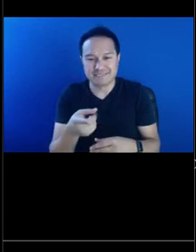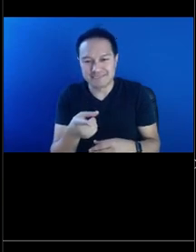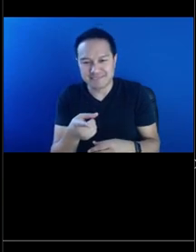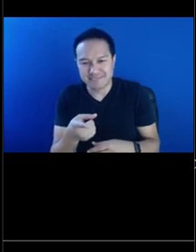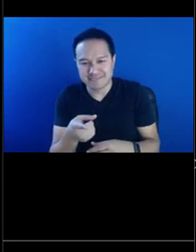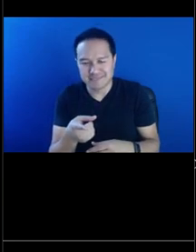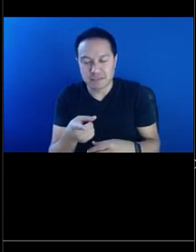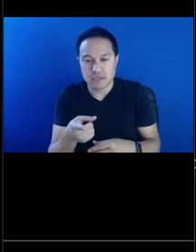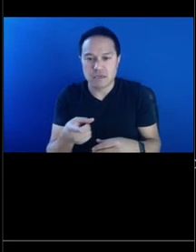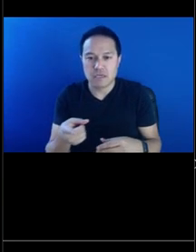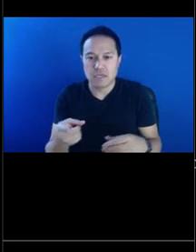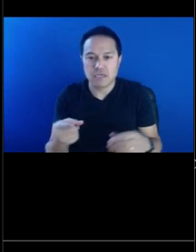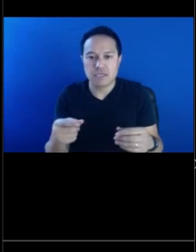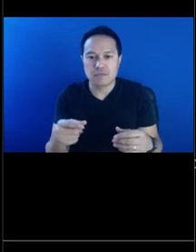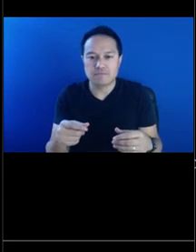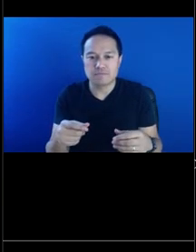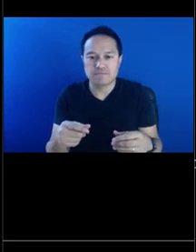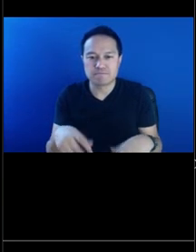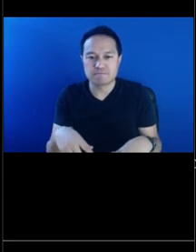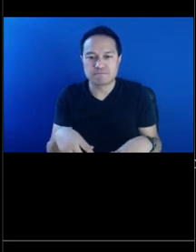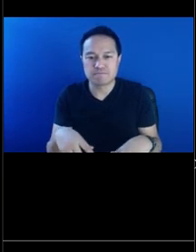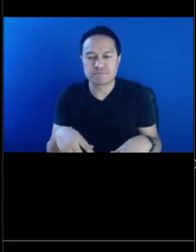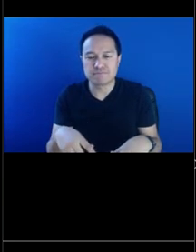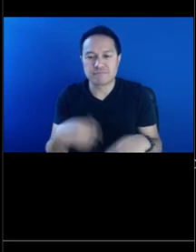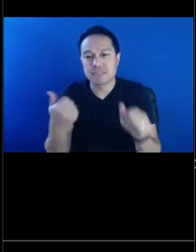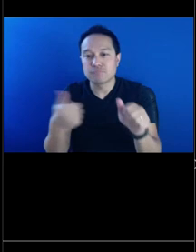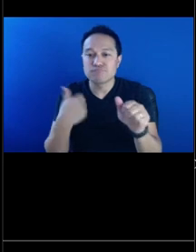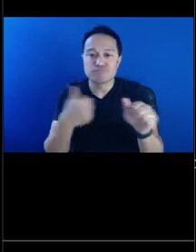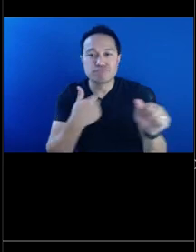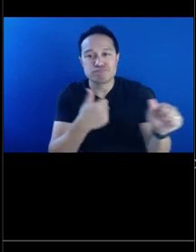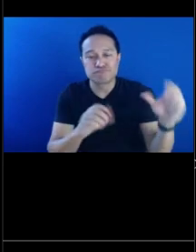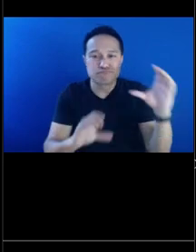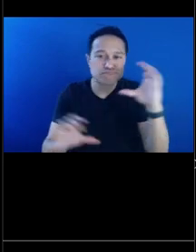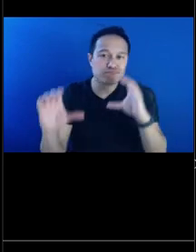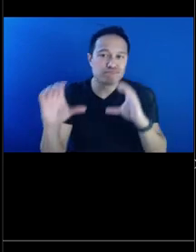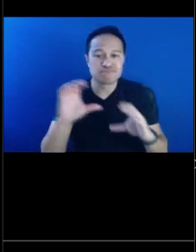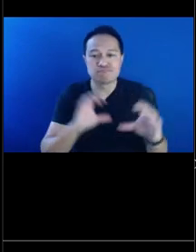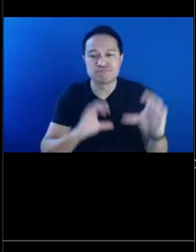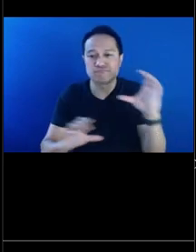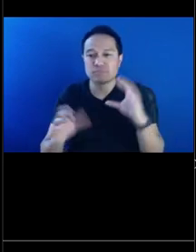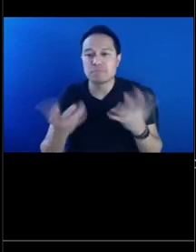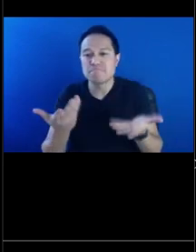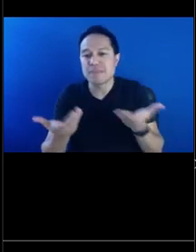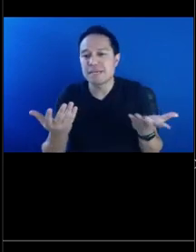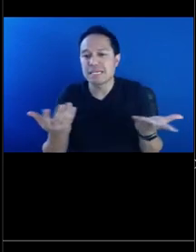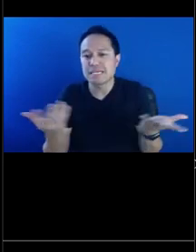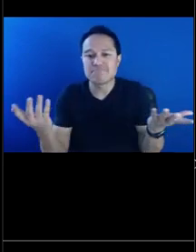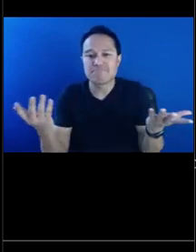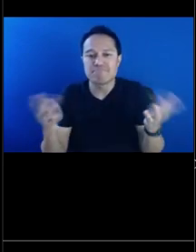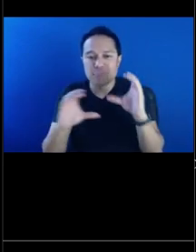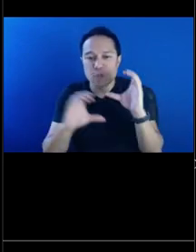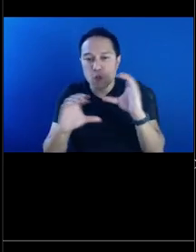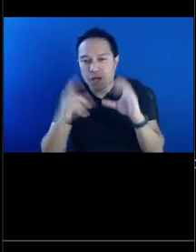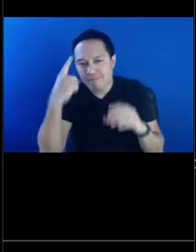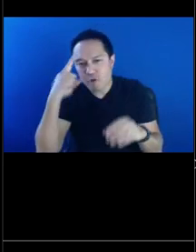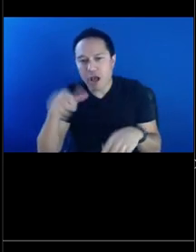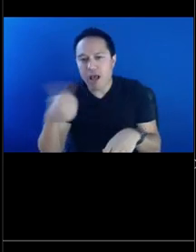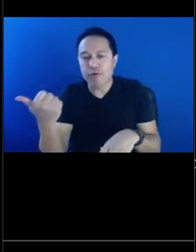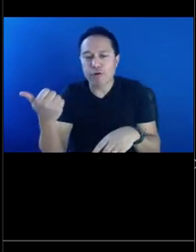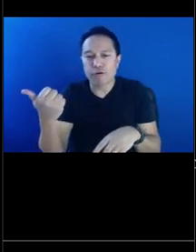kind of wandering after another seal, just, you know, kind of seeing what's up, maybe looking for another seal to hang out